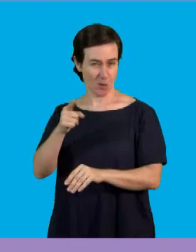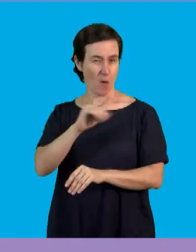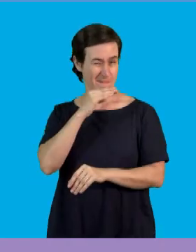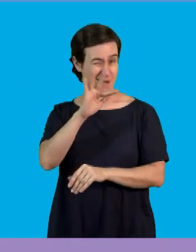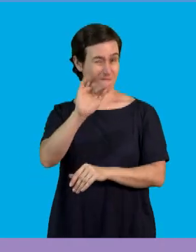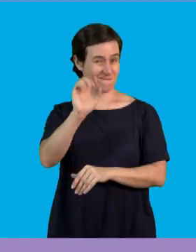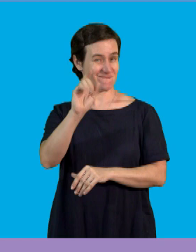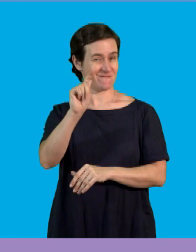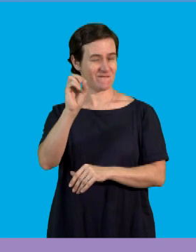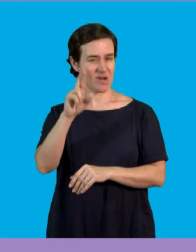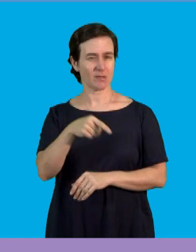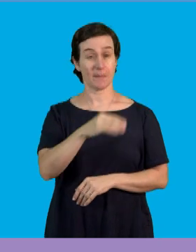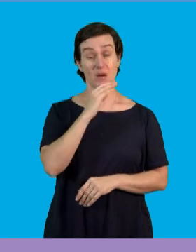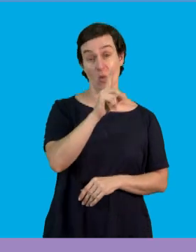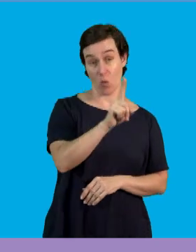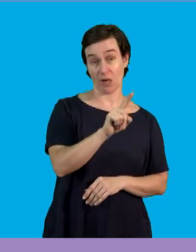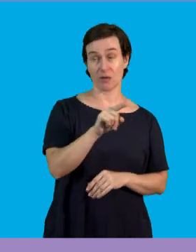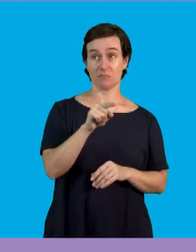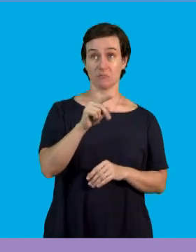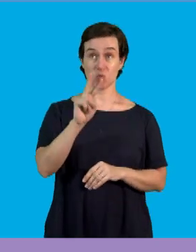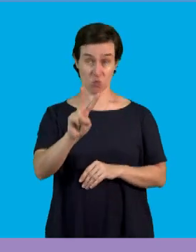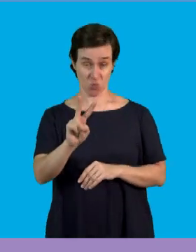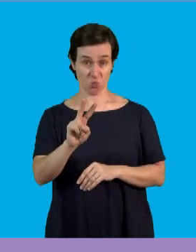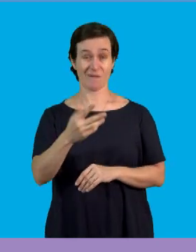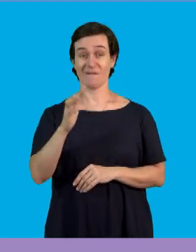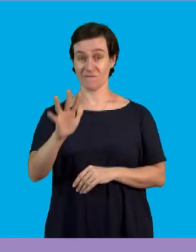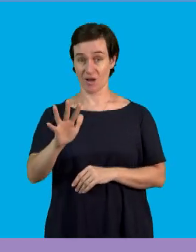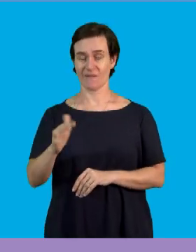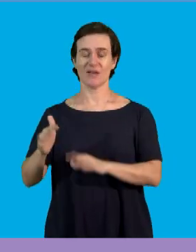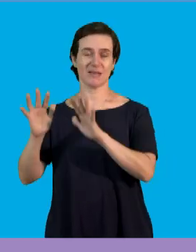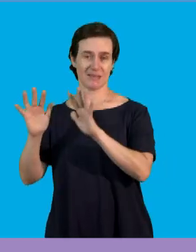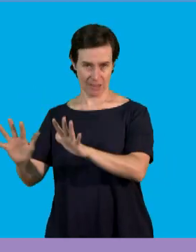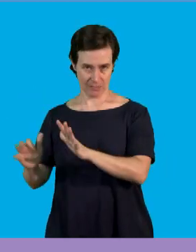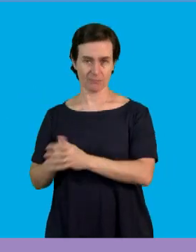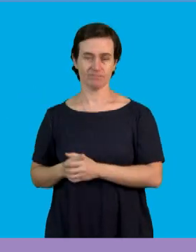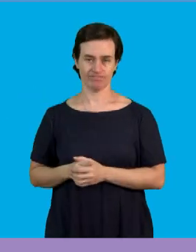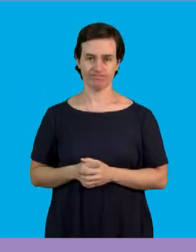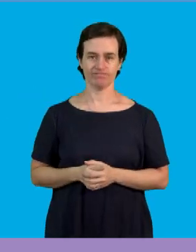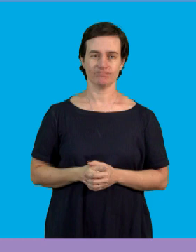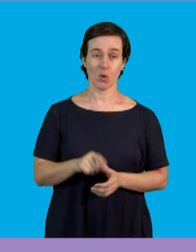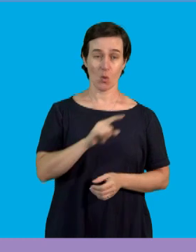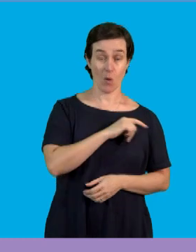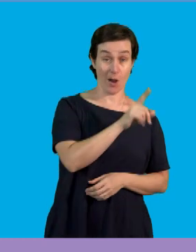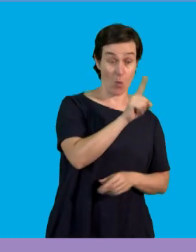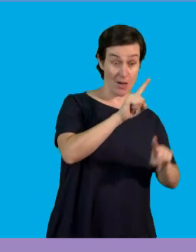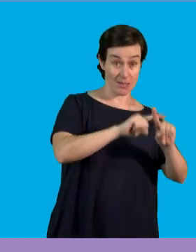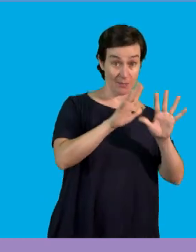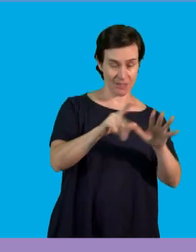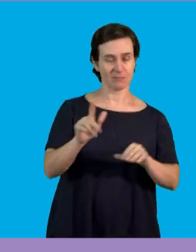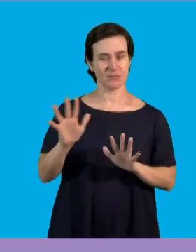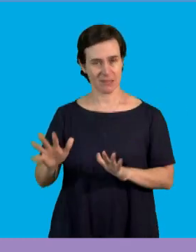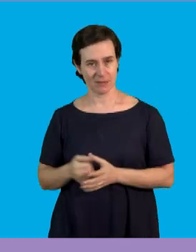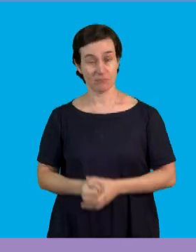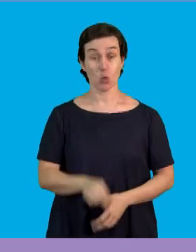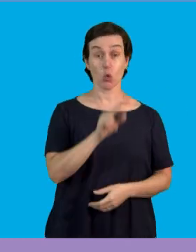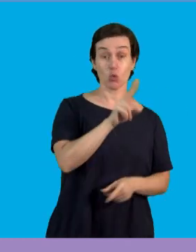that is 1, then we have 2, we have 5, and we have 10. Remember, this is because 1 multiplied by 10 is